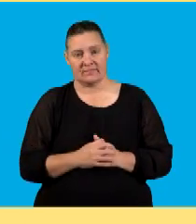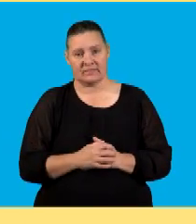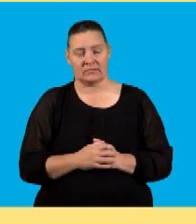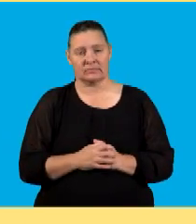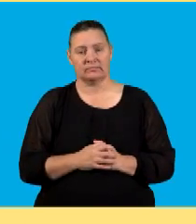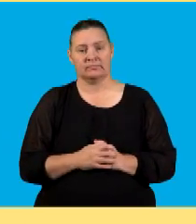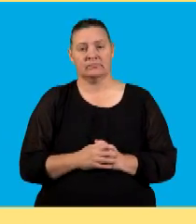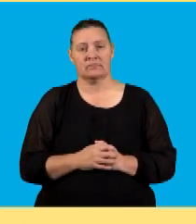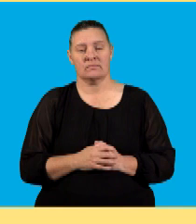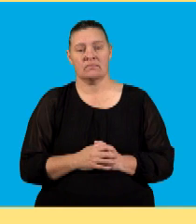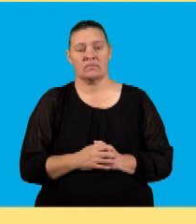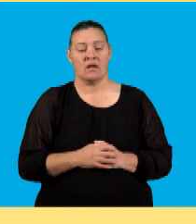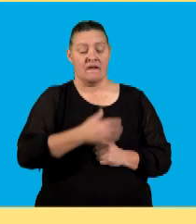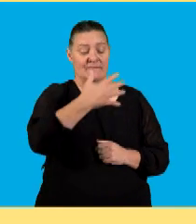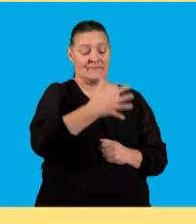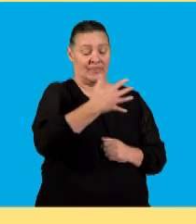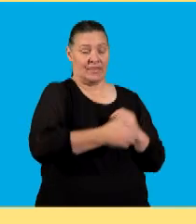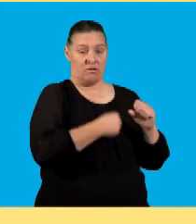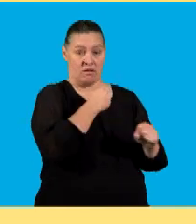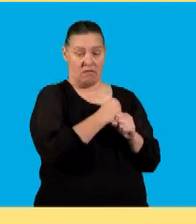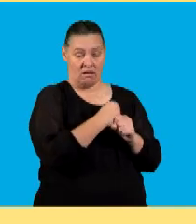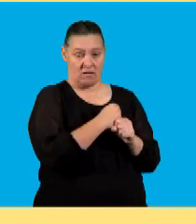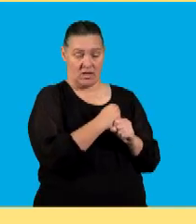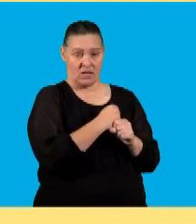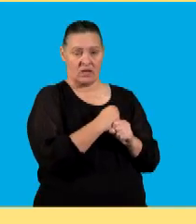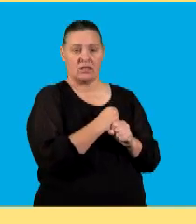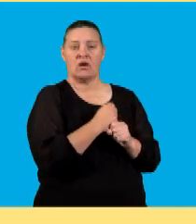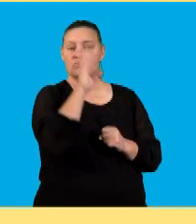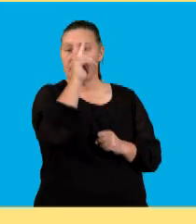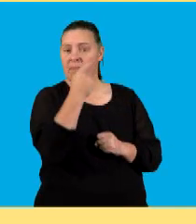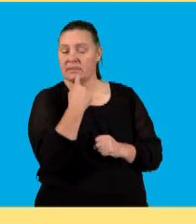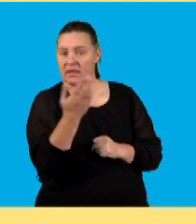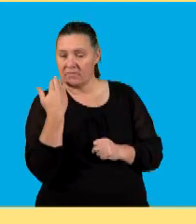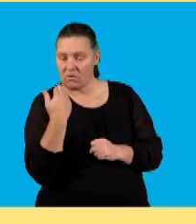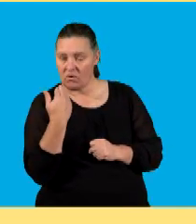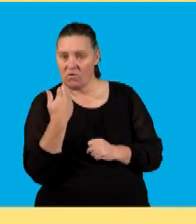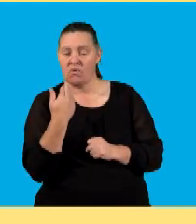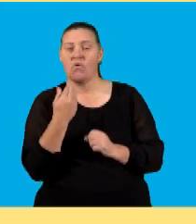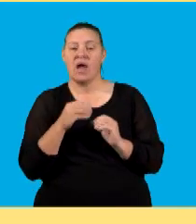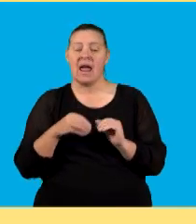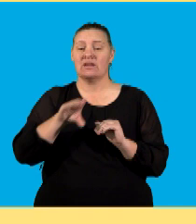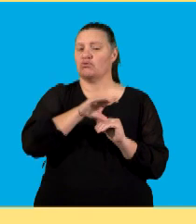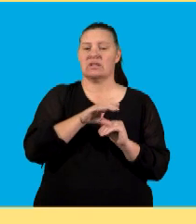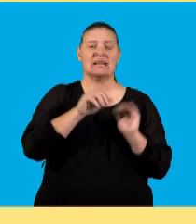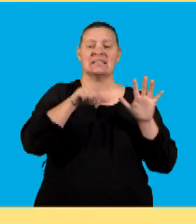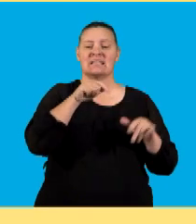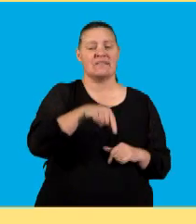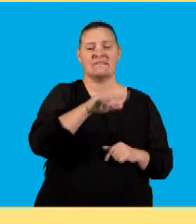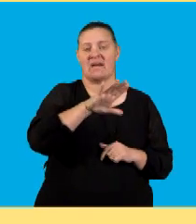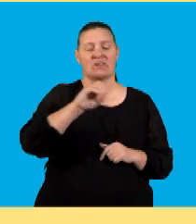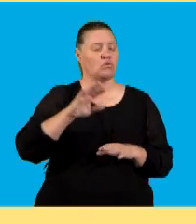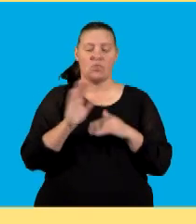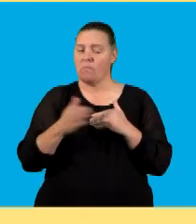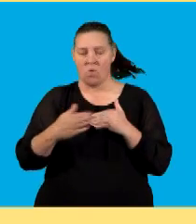17,125. In year 5 now, remember what I said. The increase cannot be